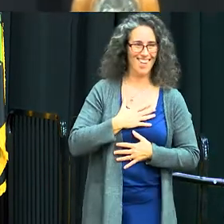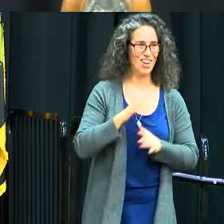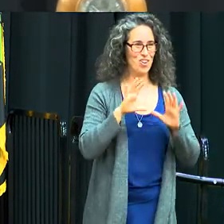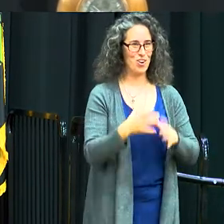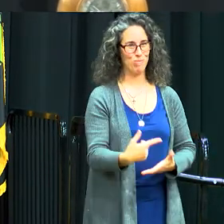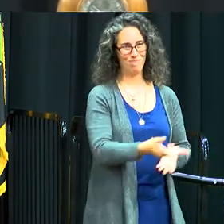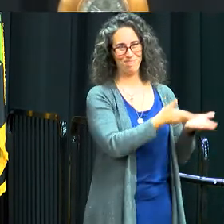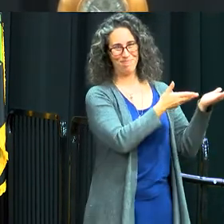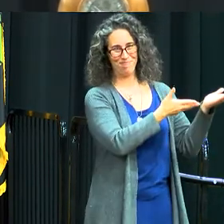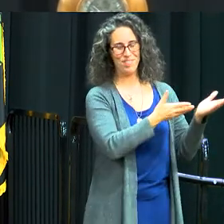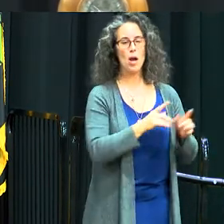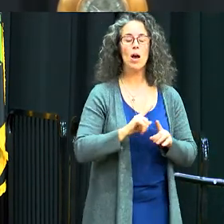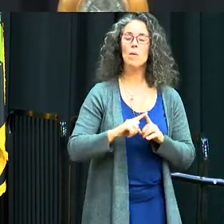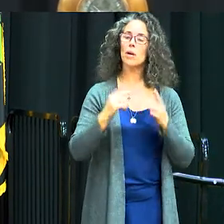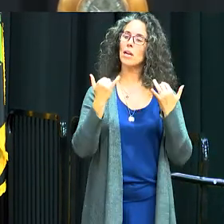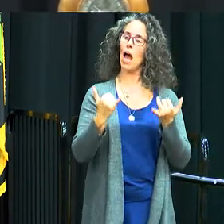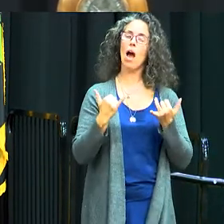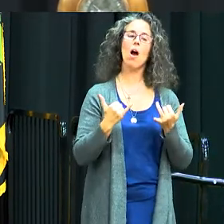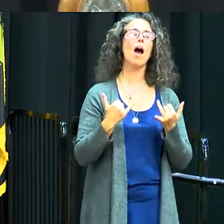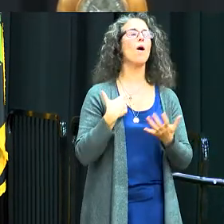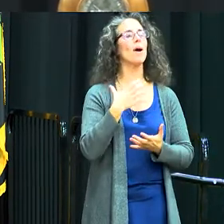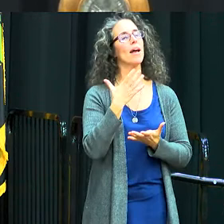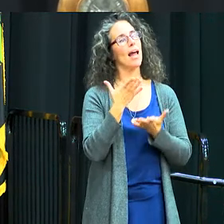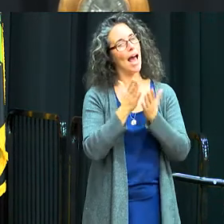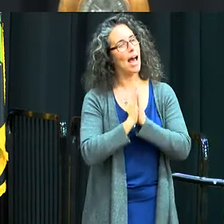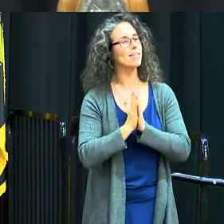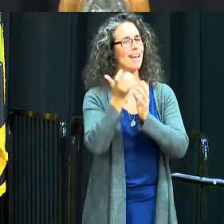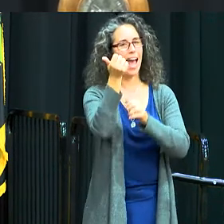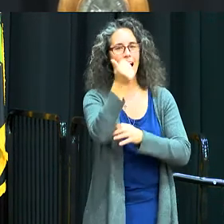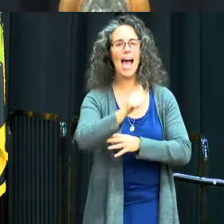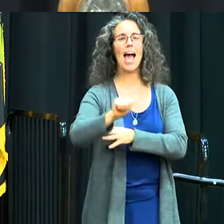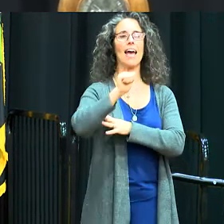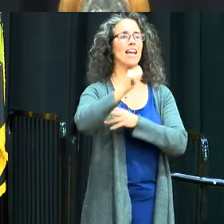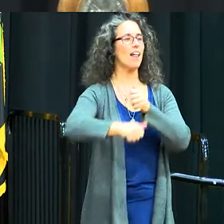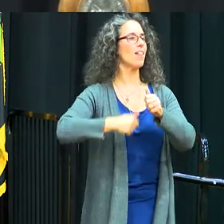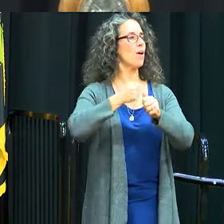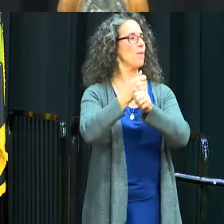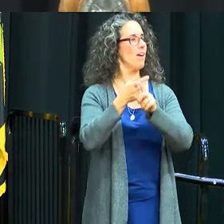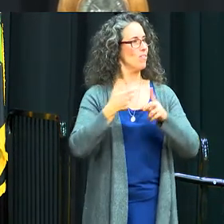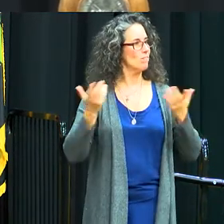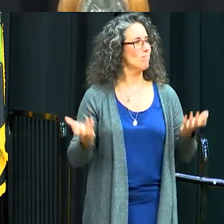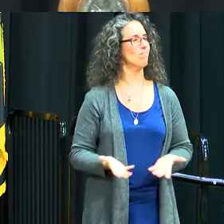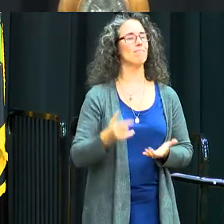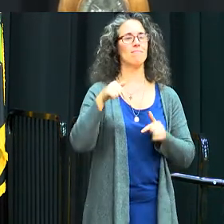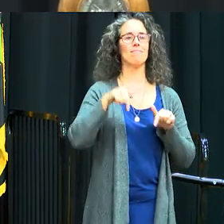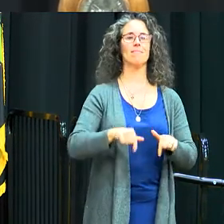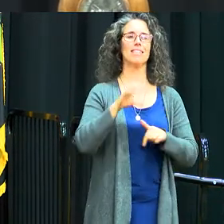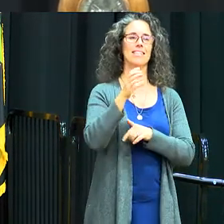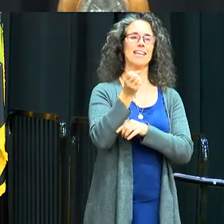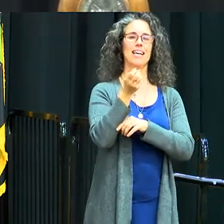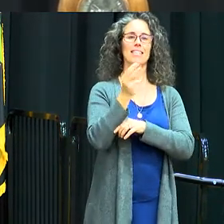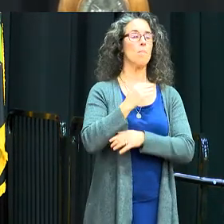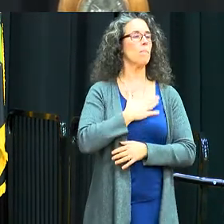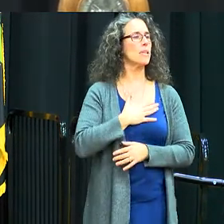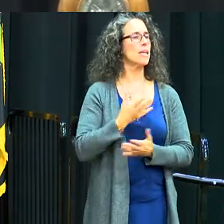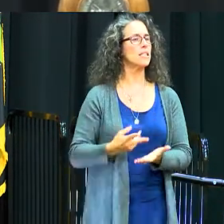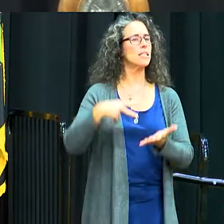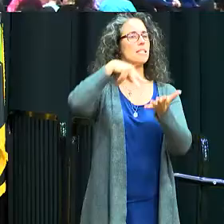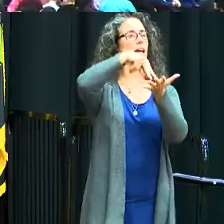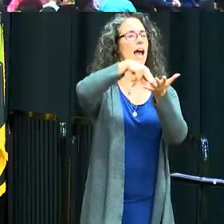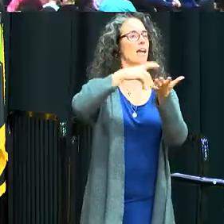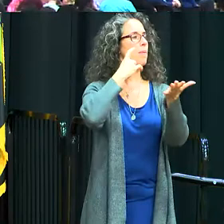At this point, I would ask any CSM alumni in the audience to please stand and be